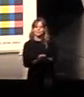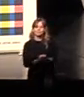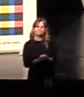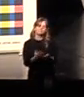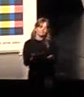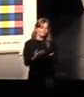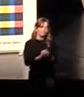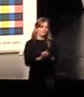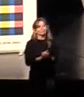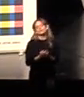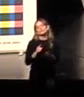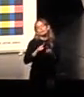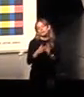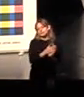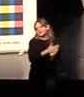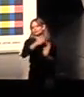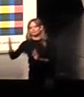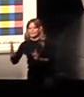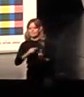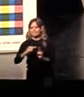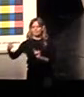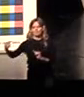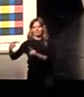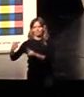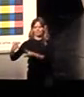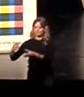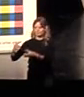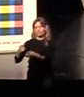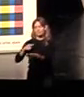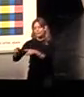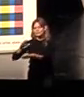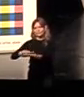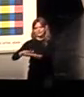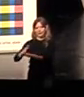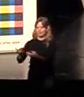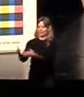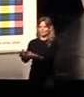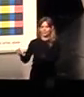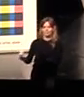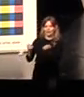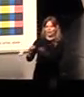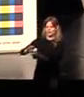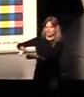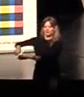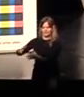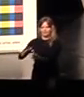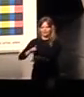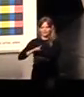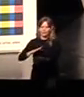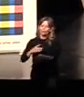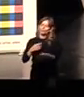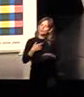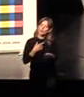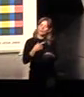dat most extreme het movement ze heb je mooi recap koud of power wie als zo witness and growing tendency towards